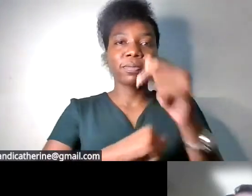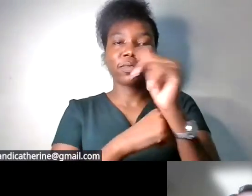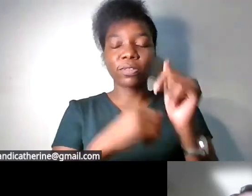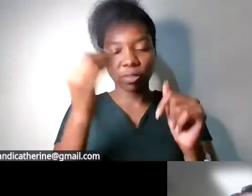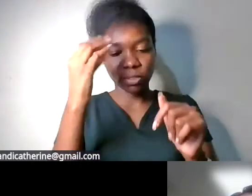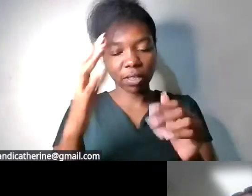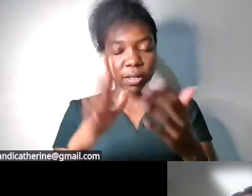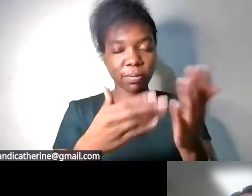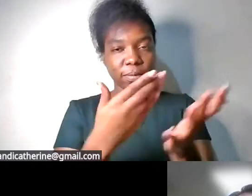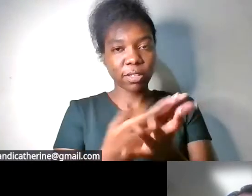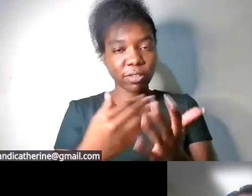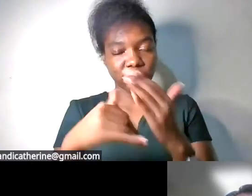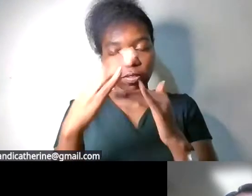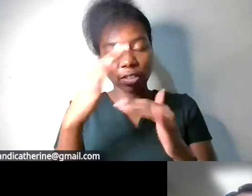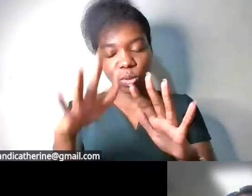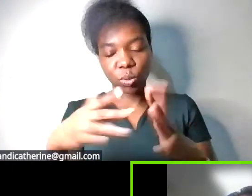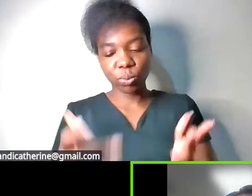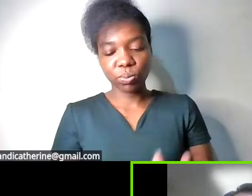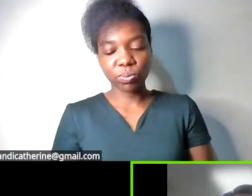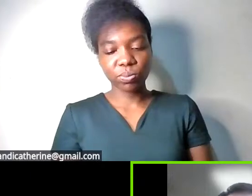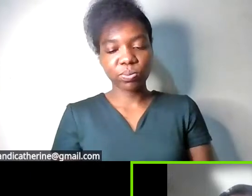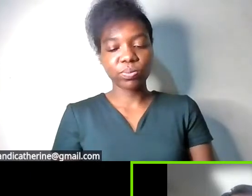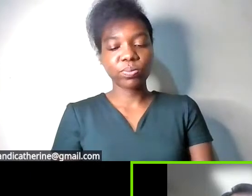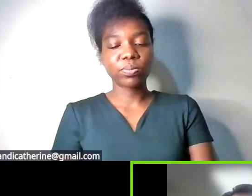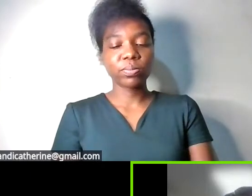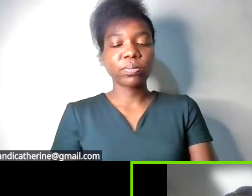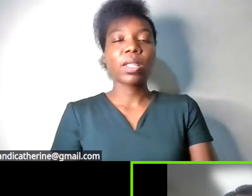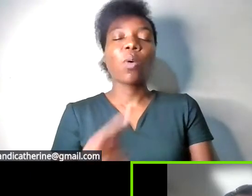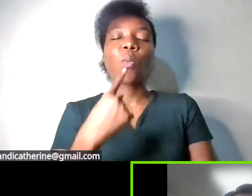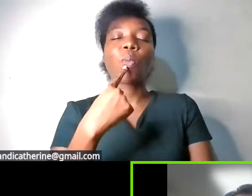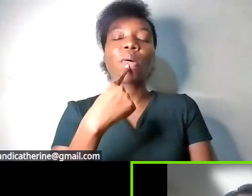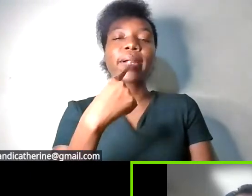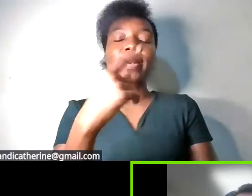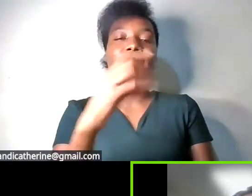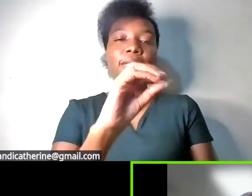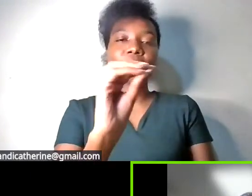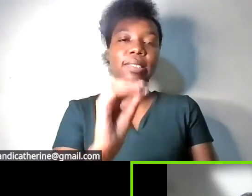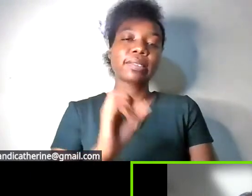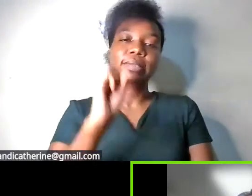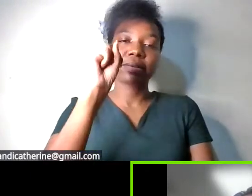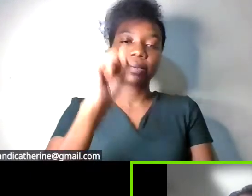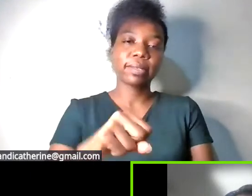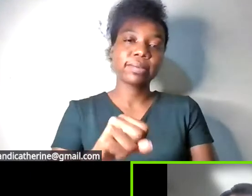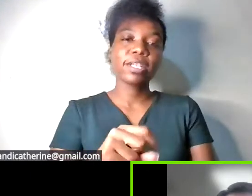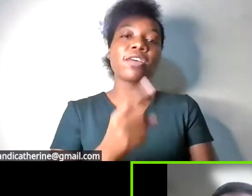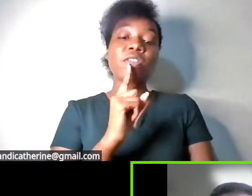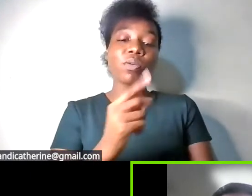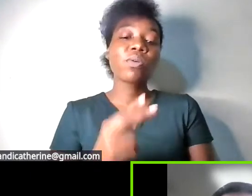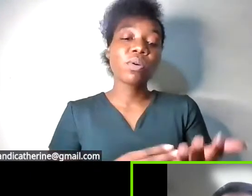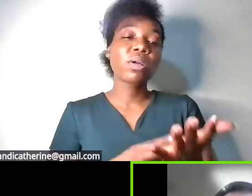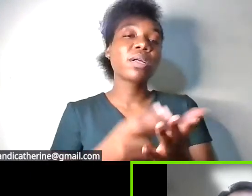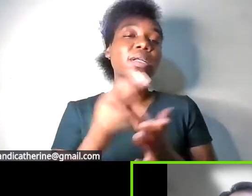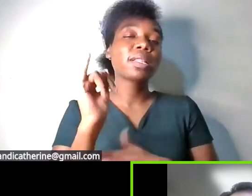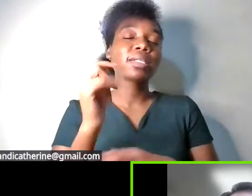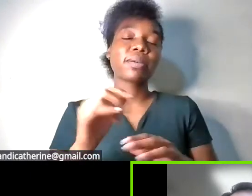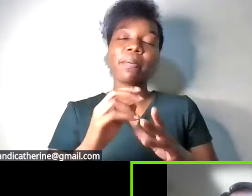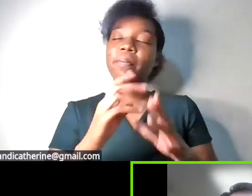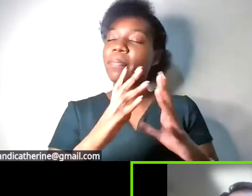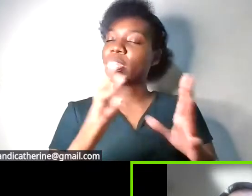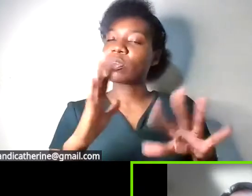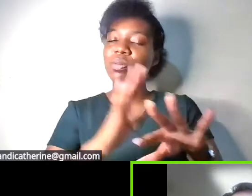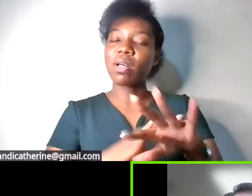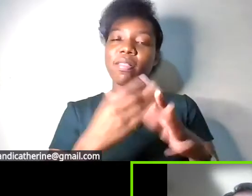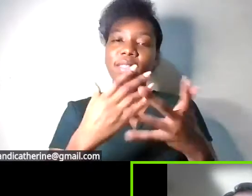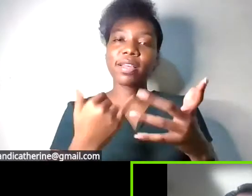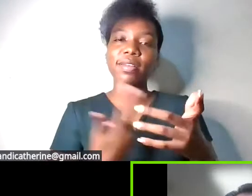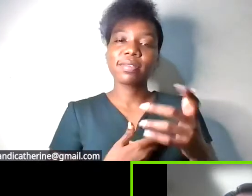from Banalule. 100% we do. So this is honestly one of the greatest things at Tyee. We ensure